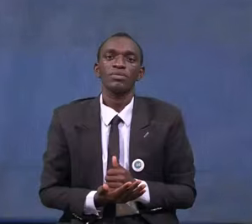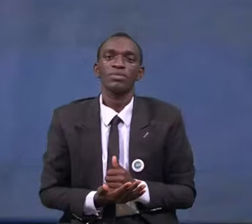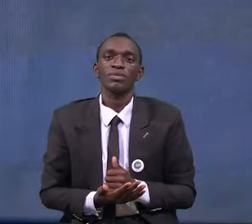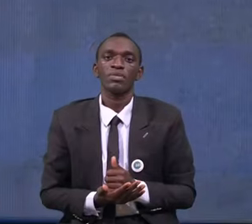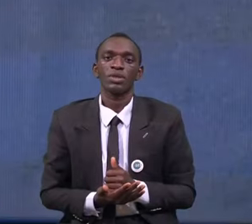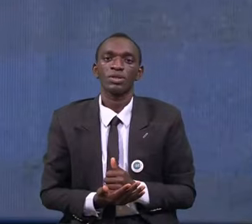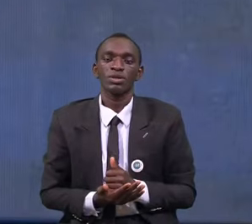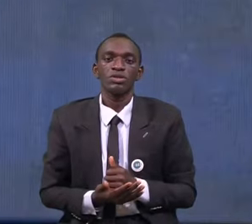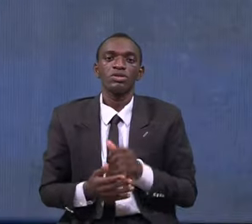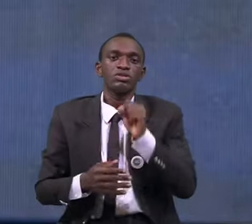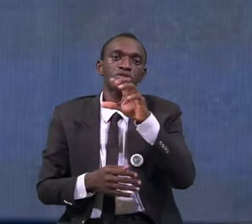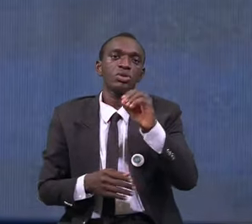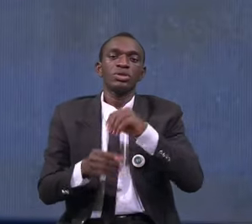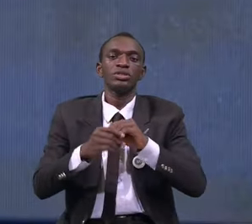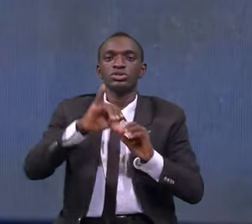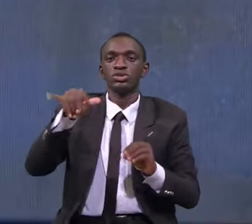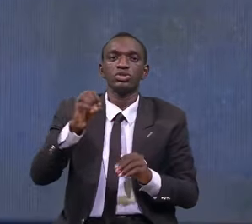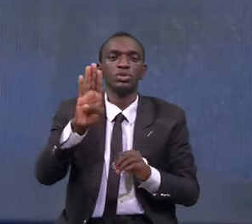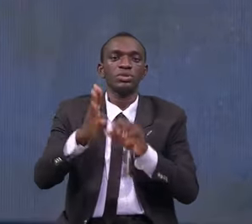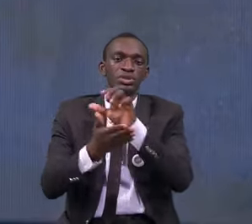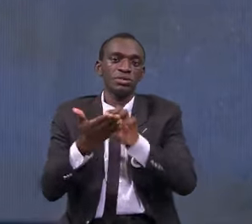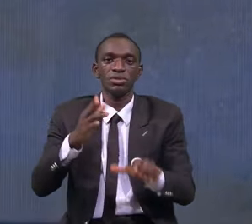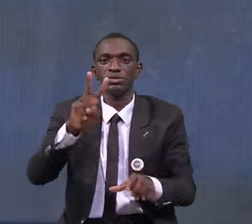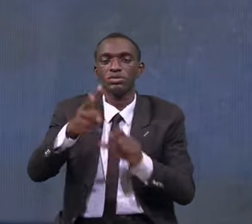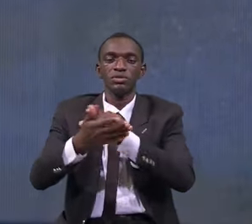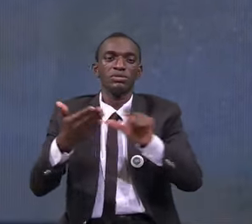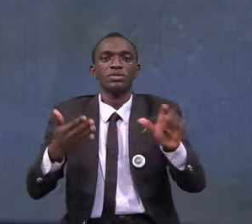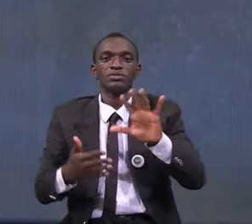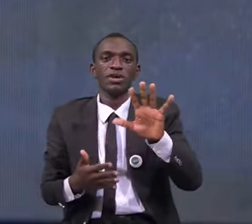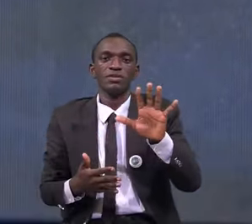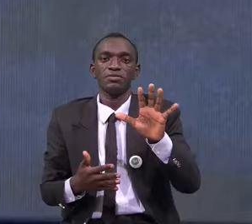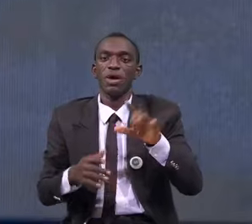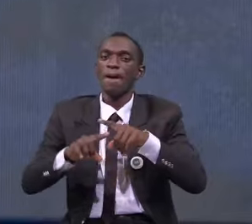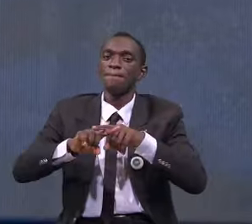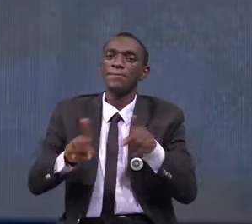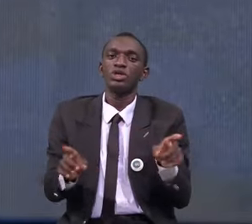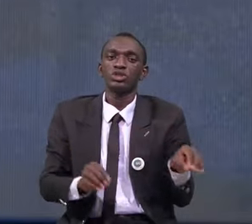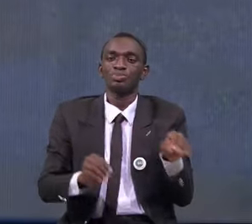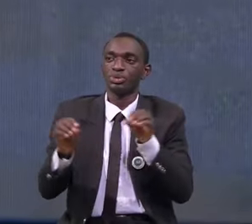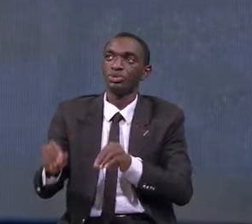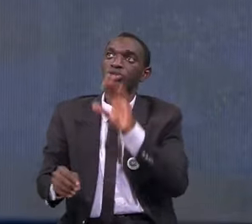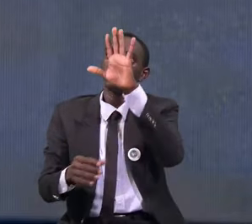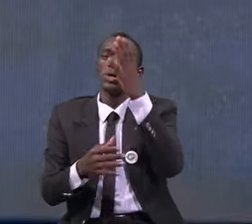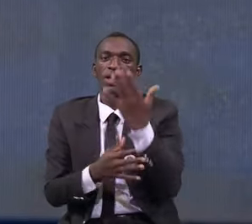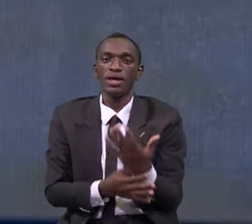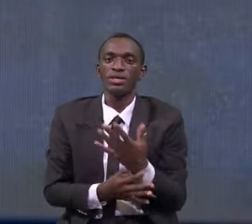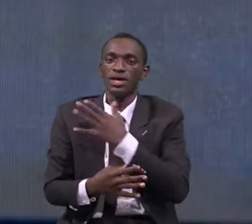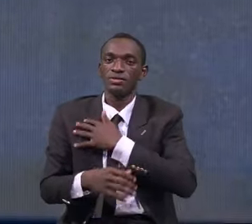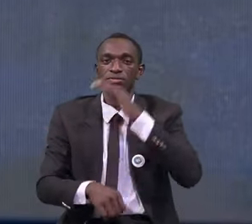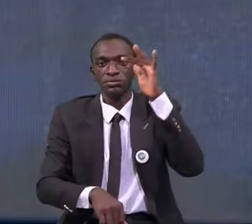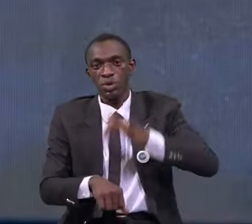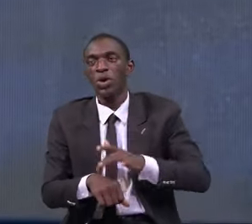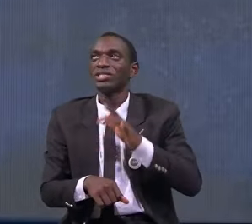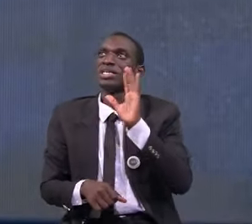So in Job chapter 2, verse 5, but put forth thine hand and touch